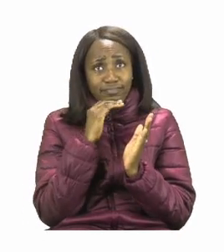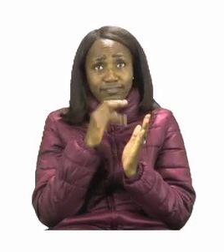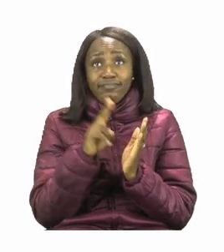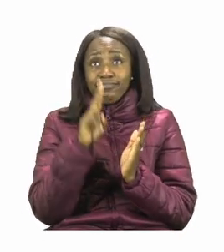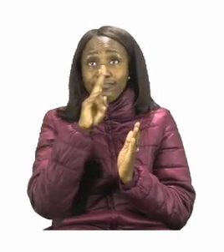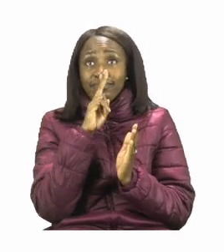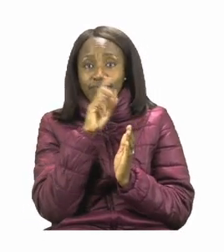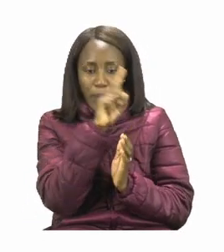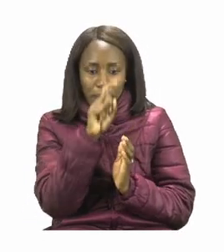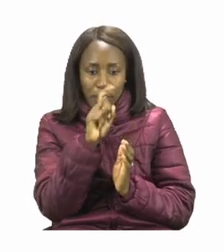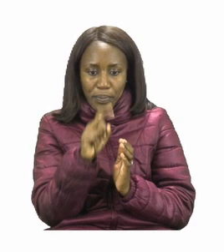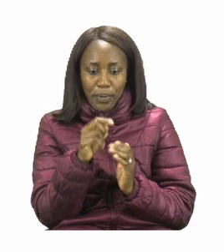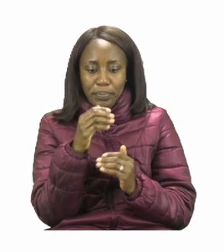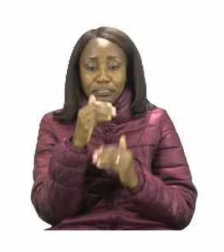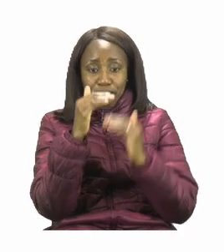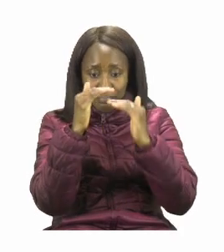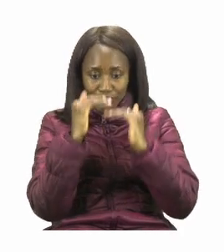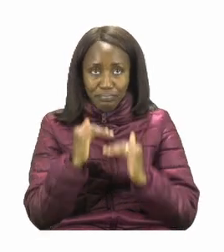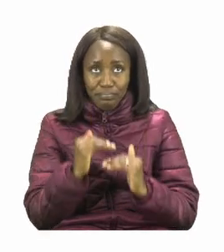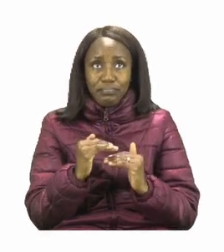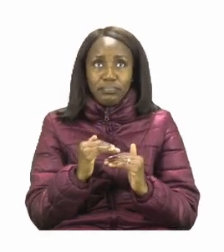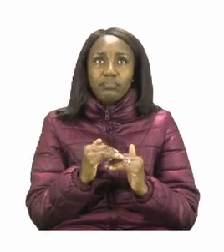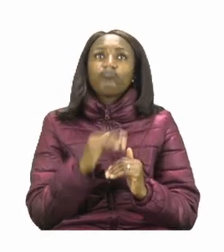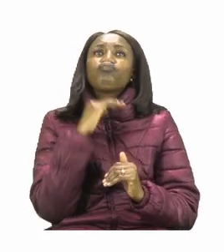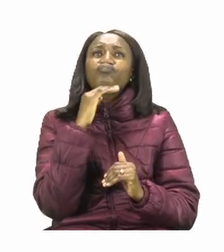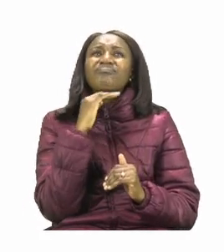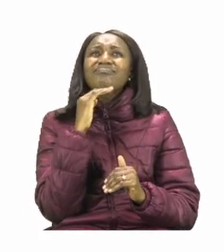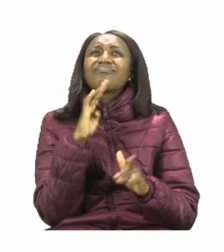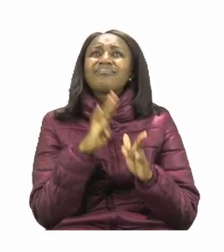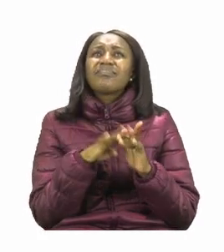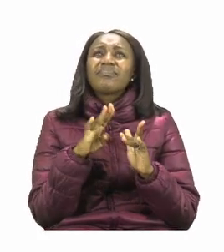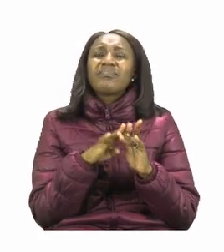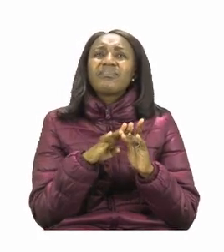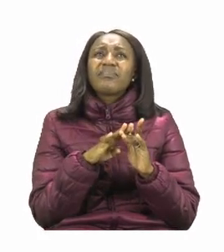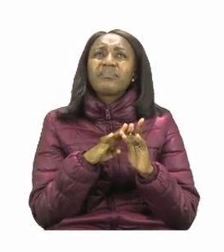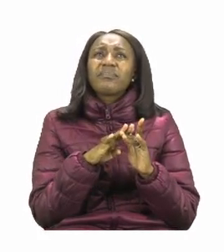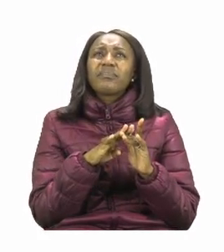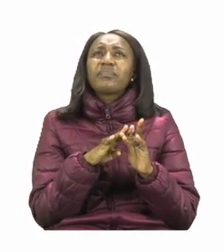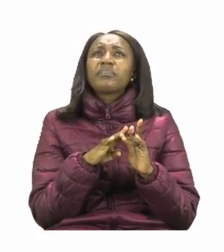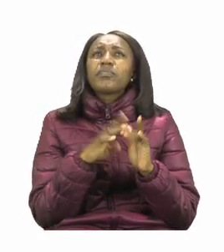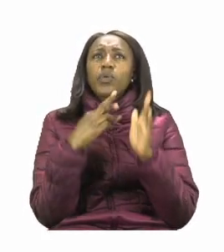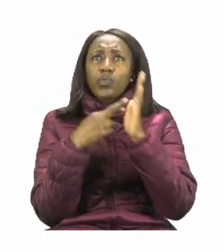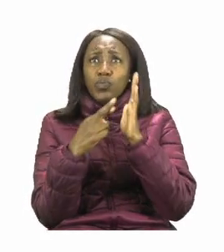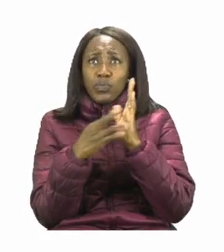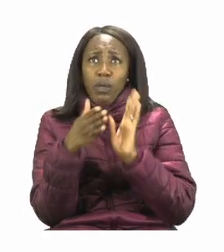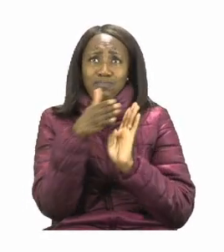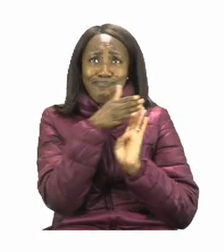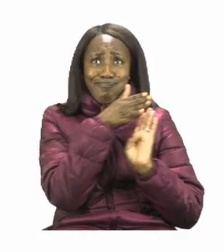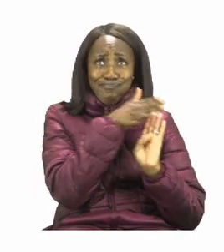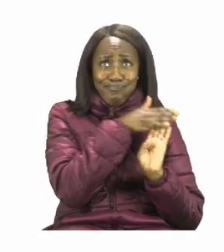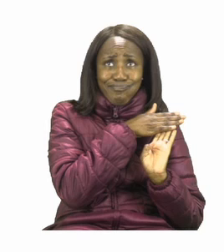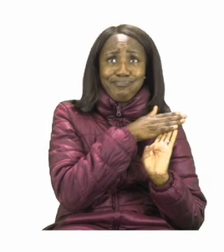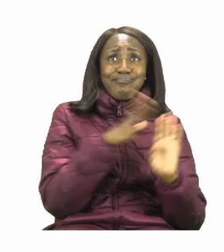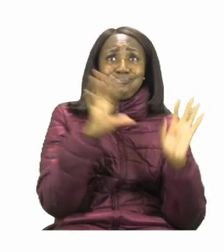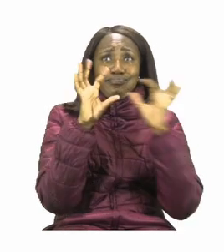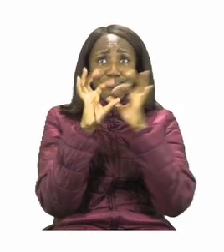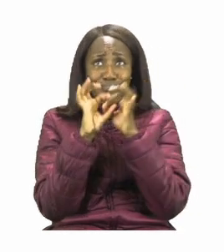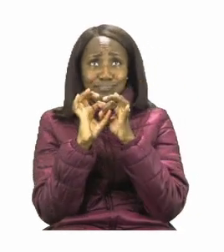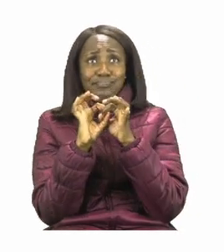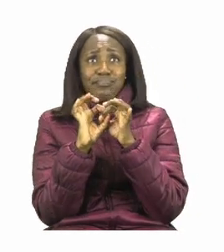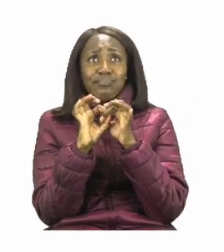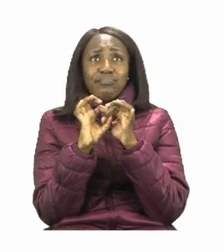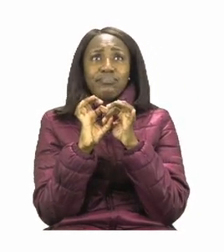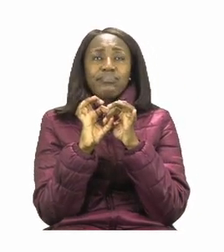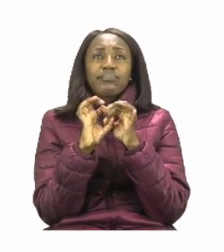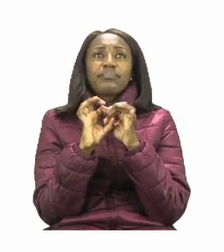below. Today, our story is all about home safety rules.